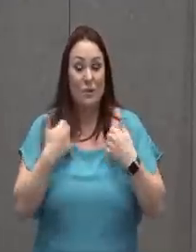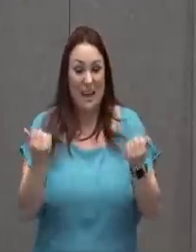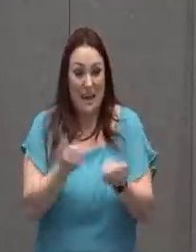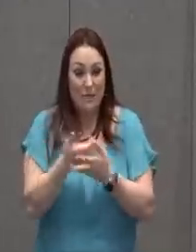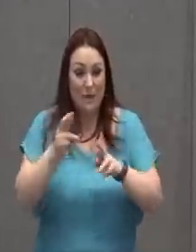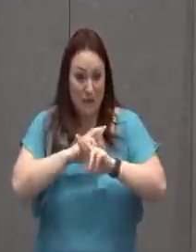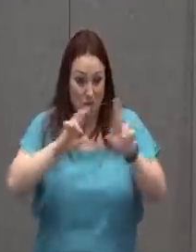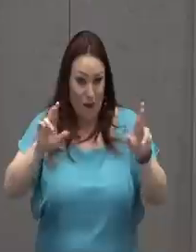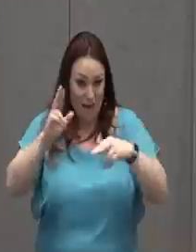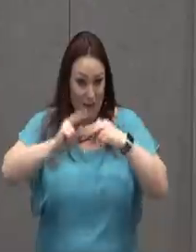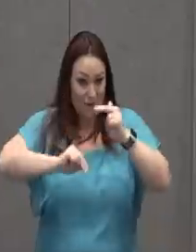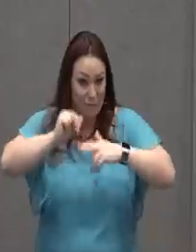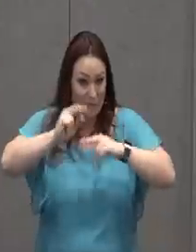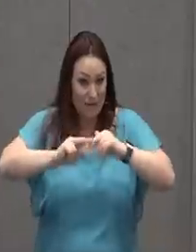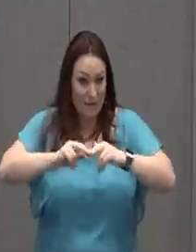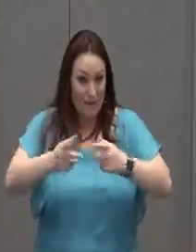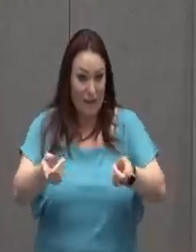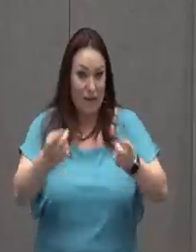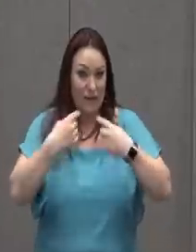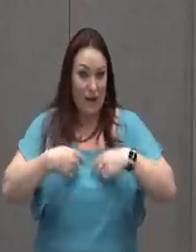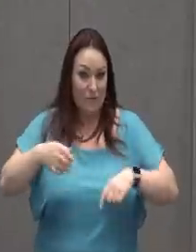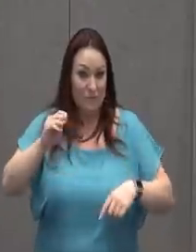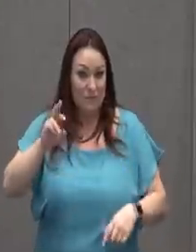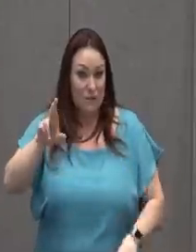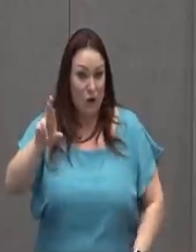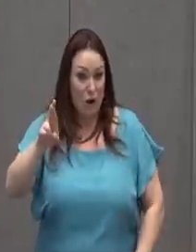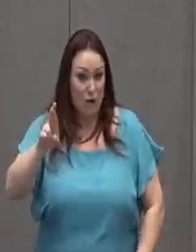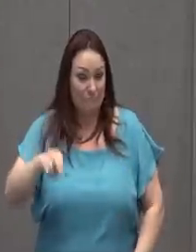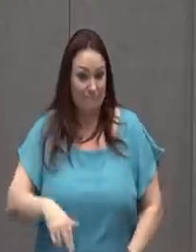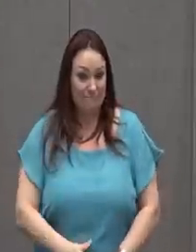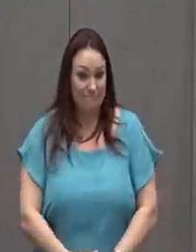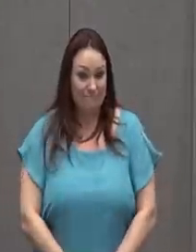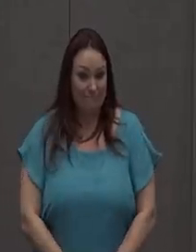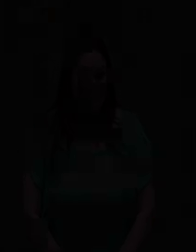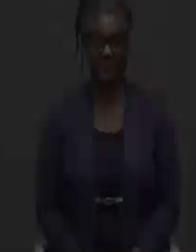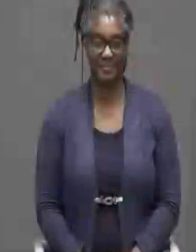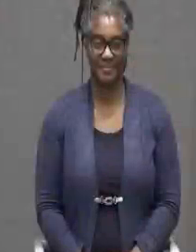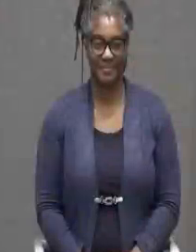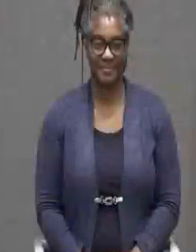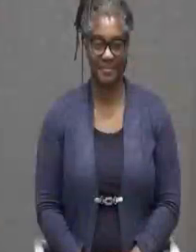ready, your supplies ready, and here comes Mr. R.